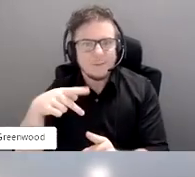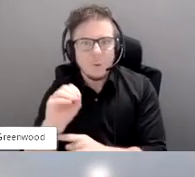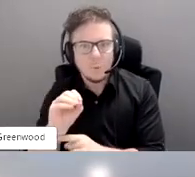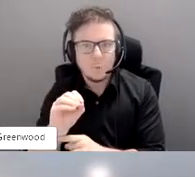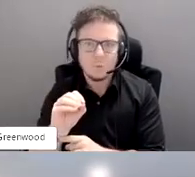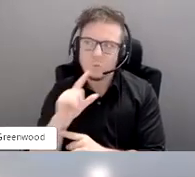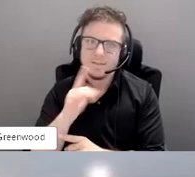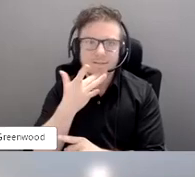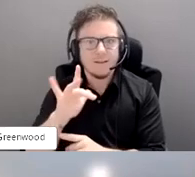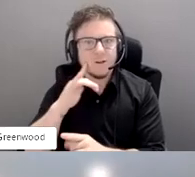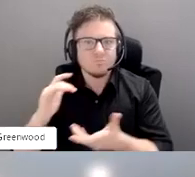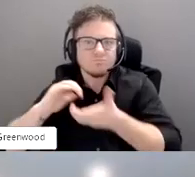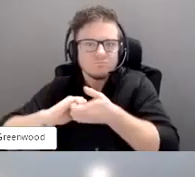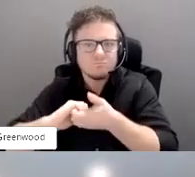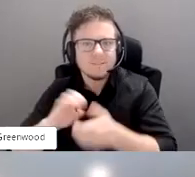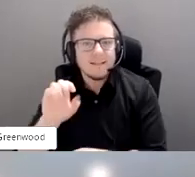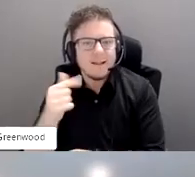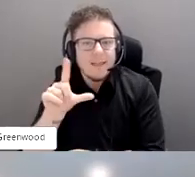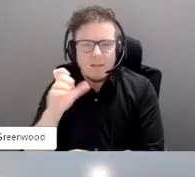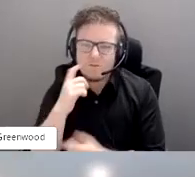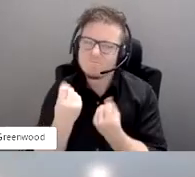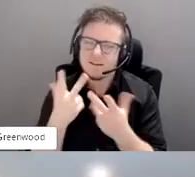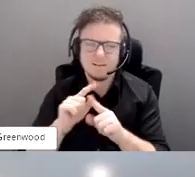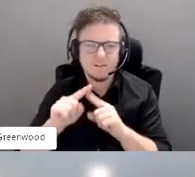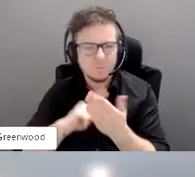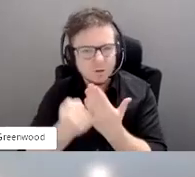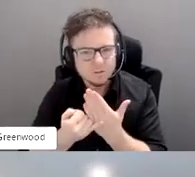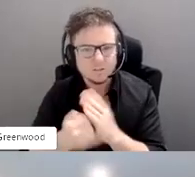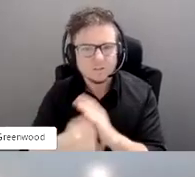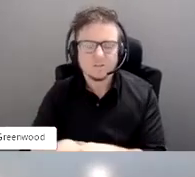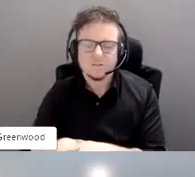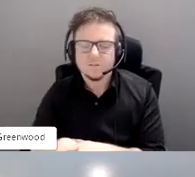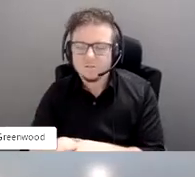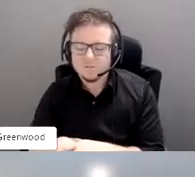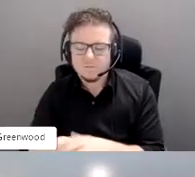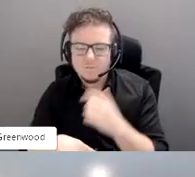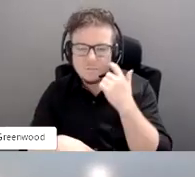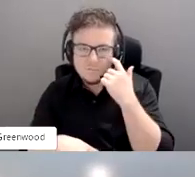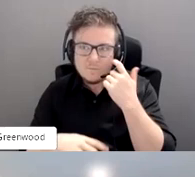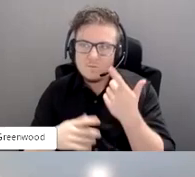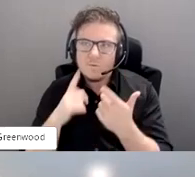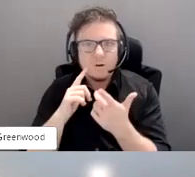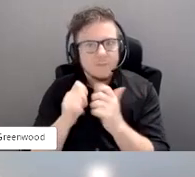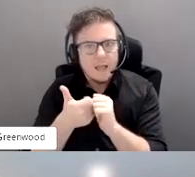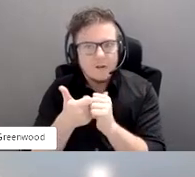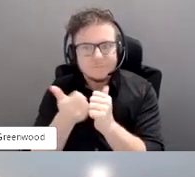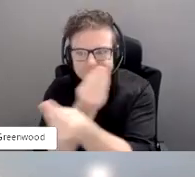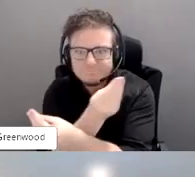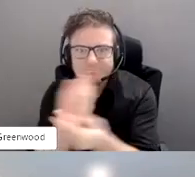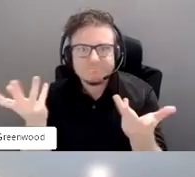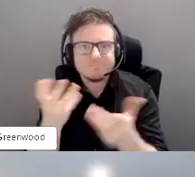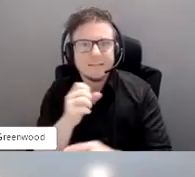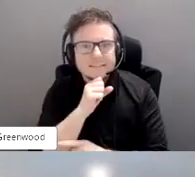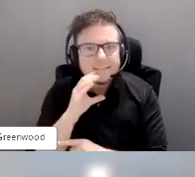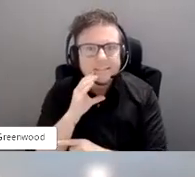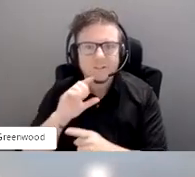work with Egale on many projects in terms of looking at informing seniors about the